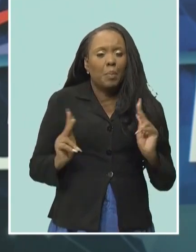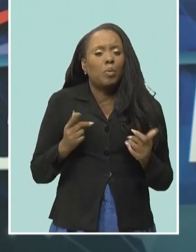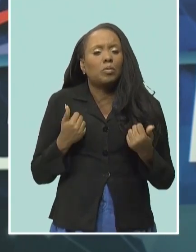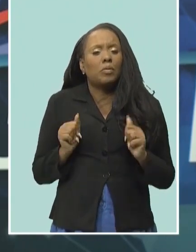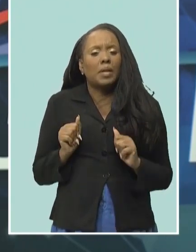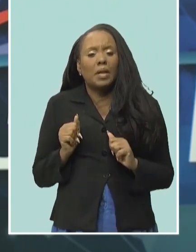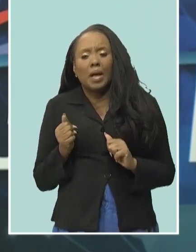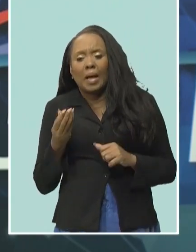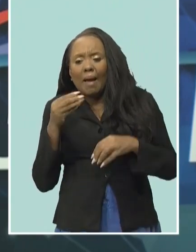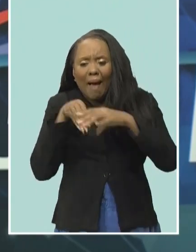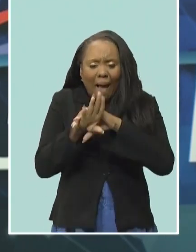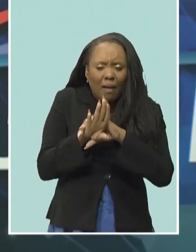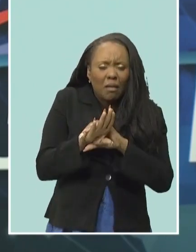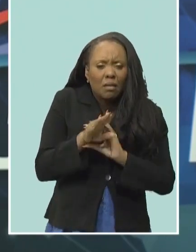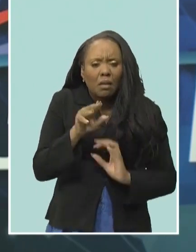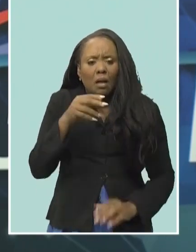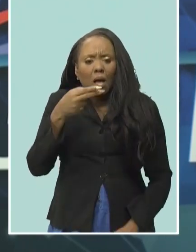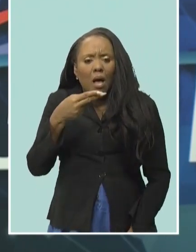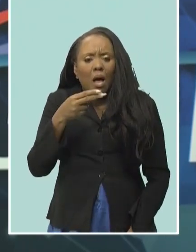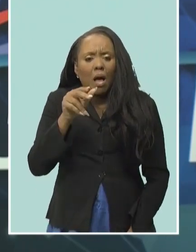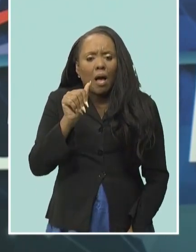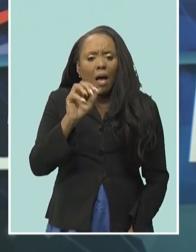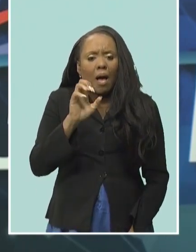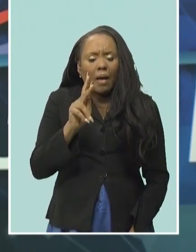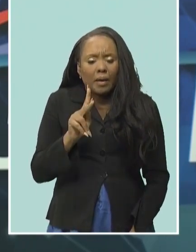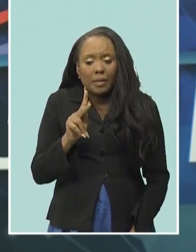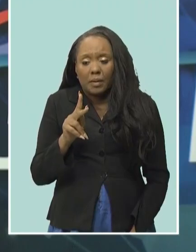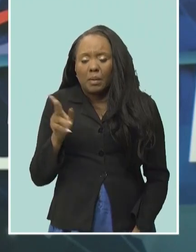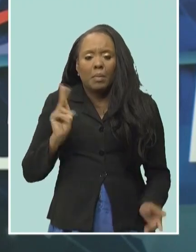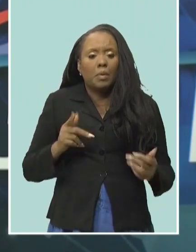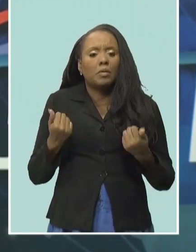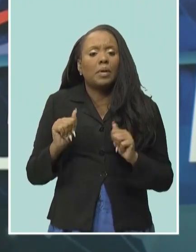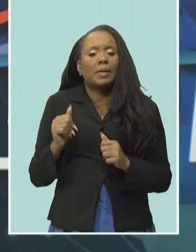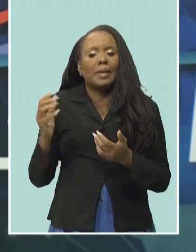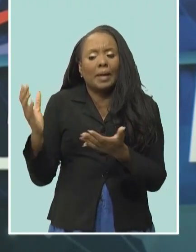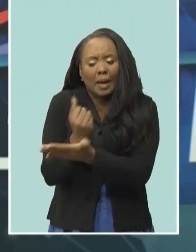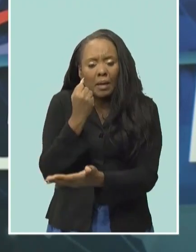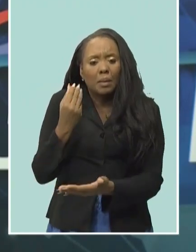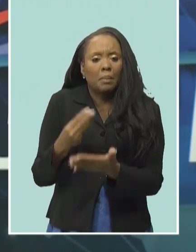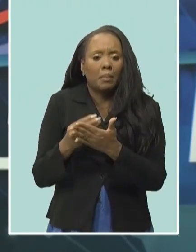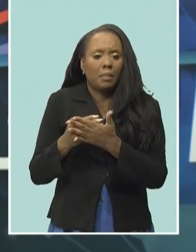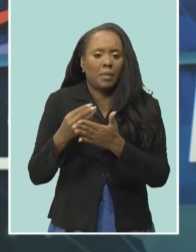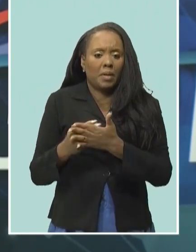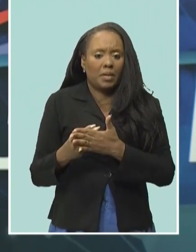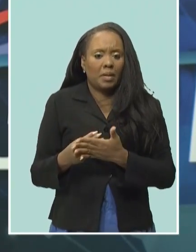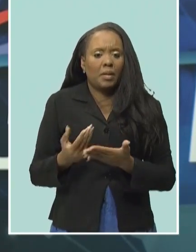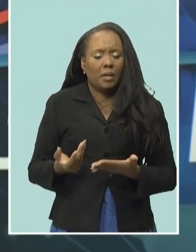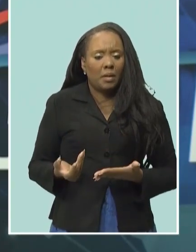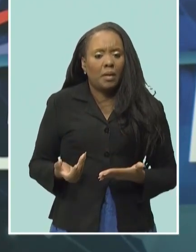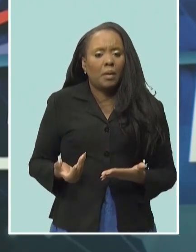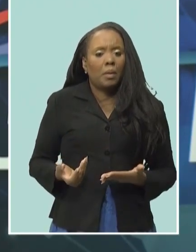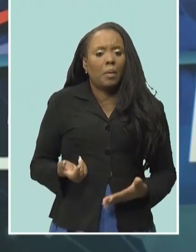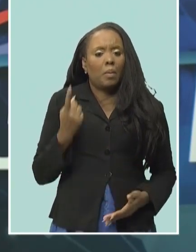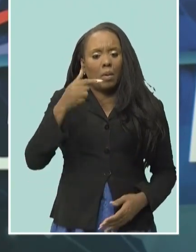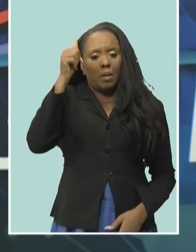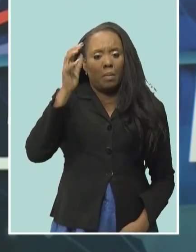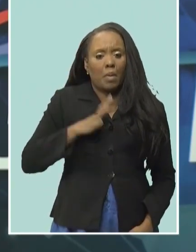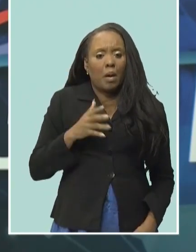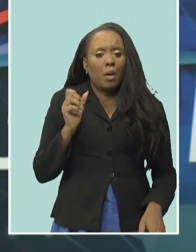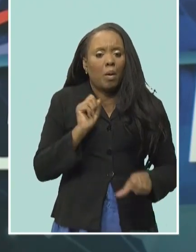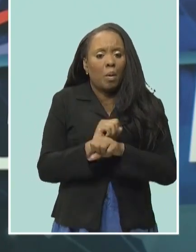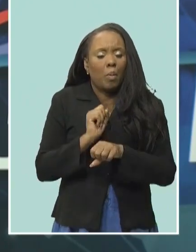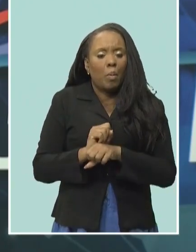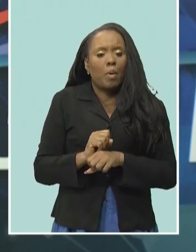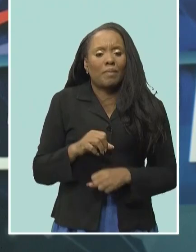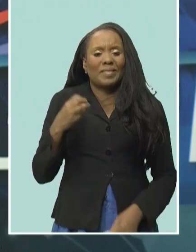or to get information on their clients. David Gittins, who's worked in the field for the last 16 years and is the founding president of the